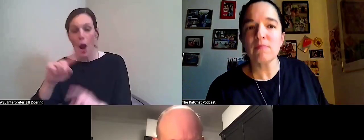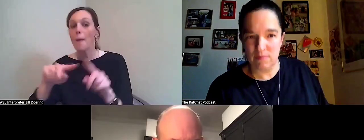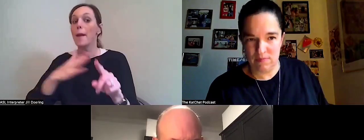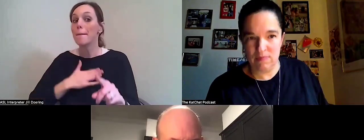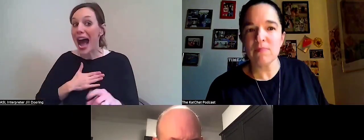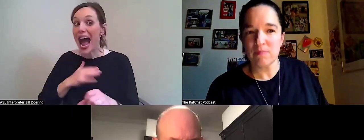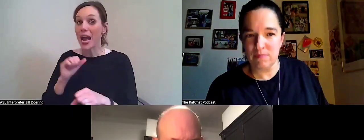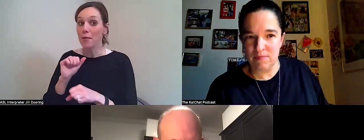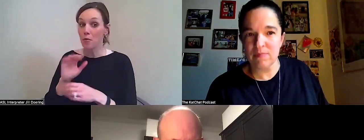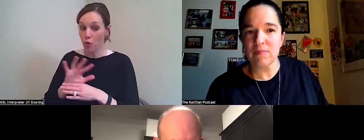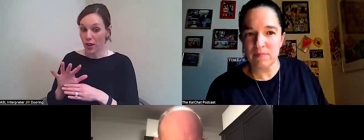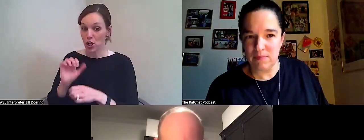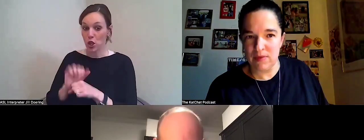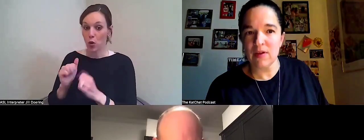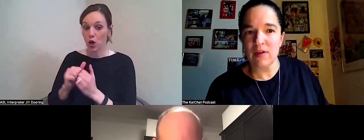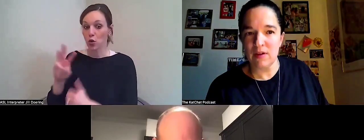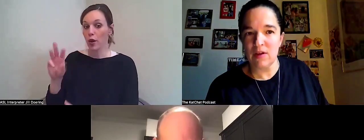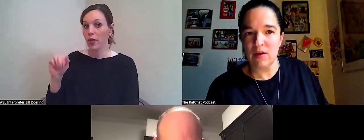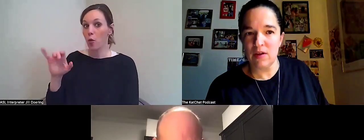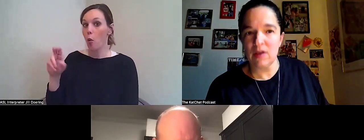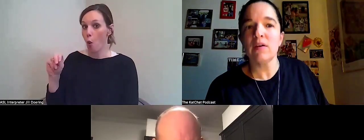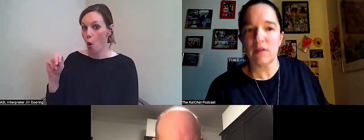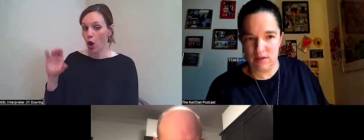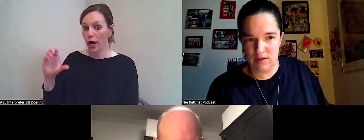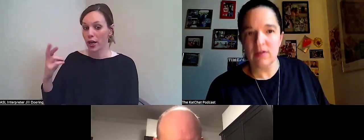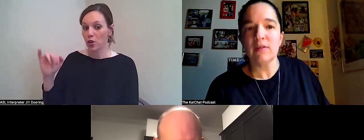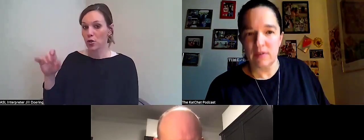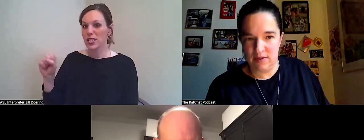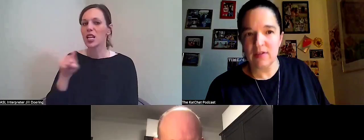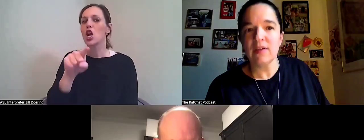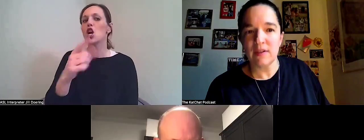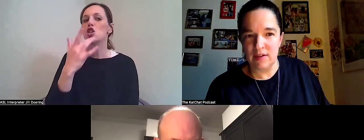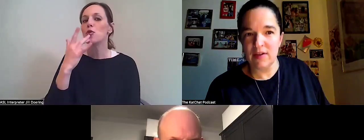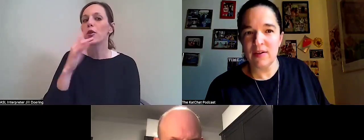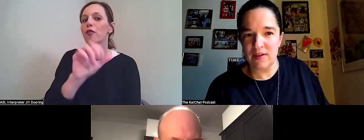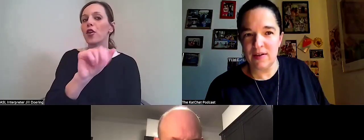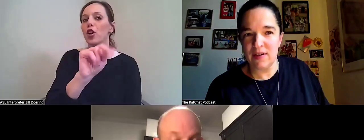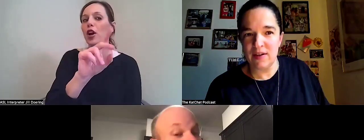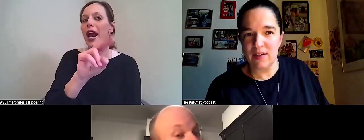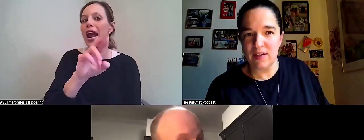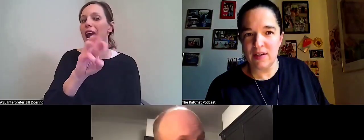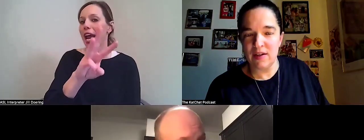Christie. Do you prefer Andrew Walker or Warren Christie?